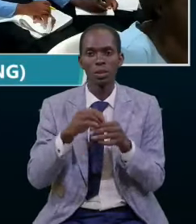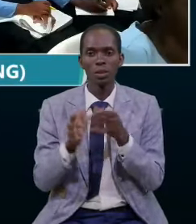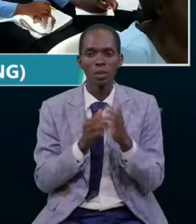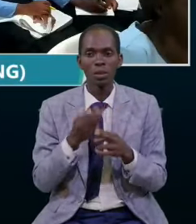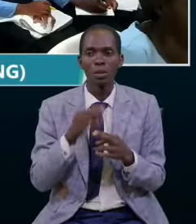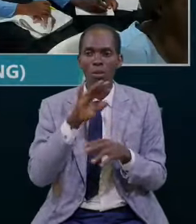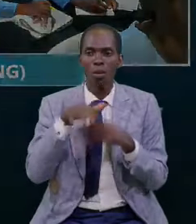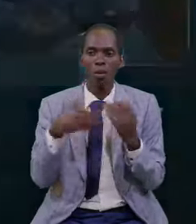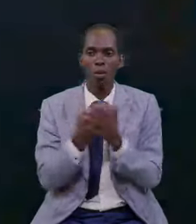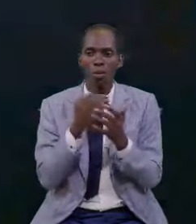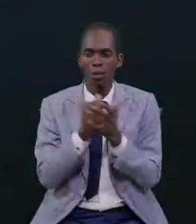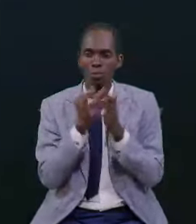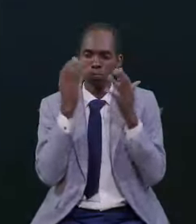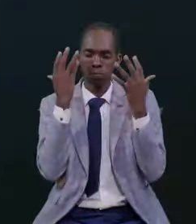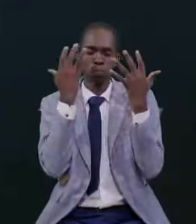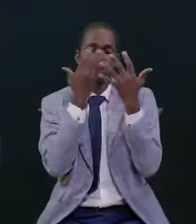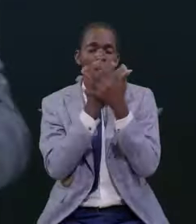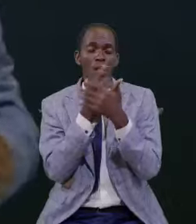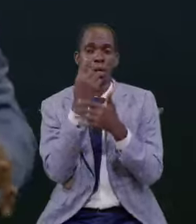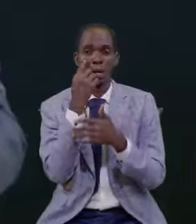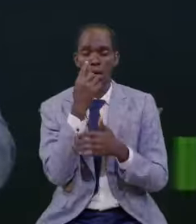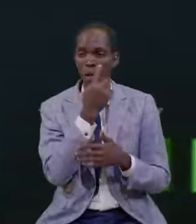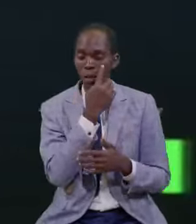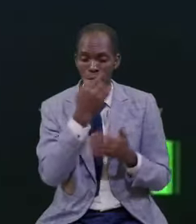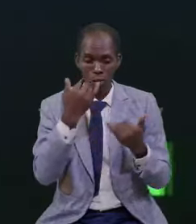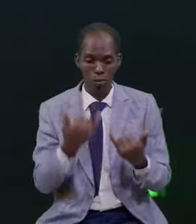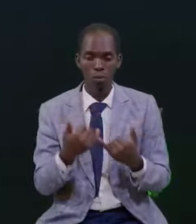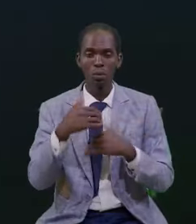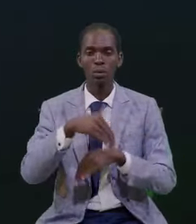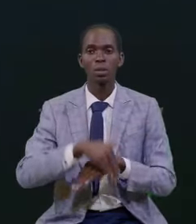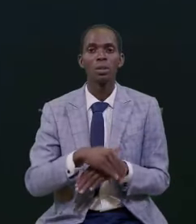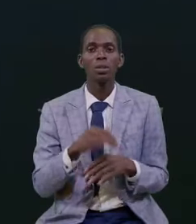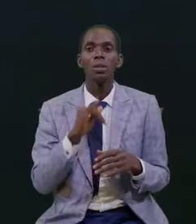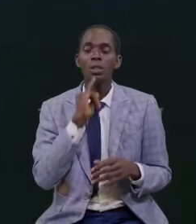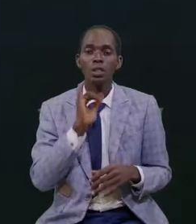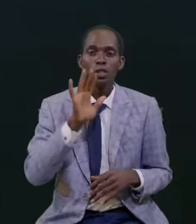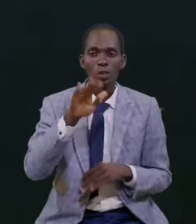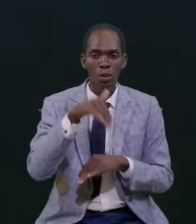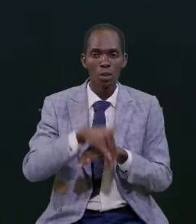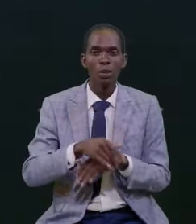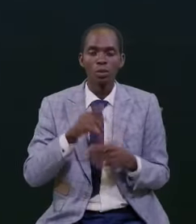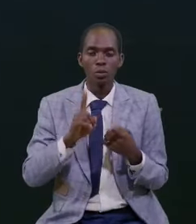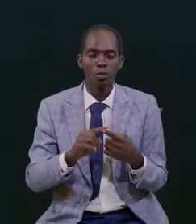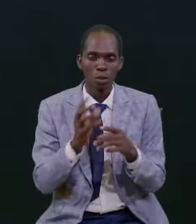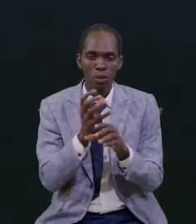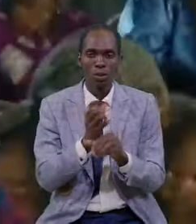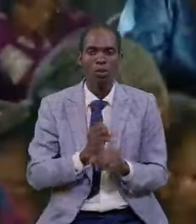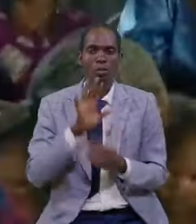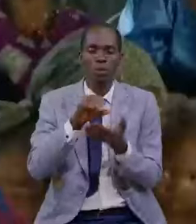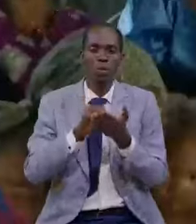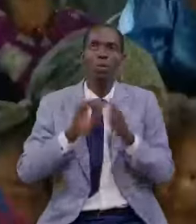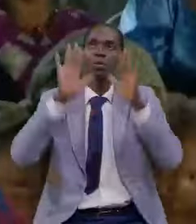and those blind eyes tonight is your night to receive your miracle